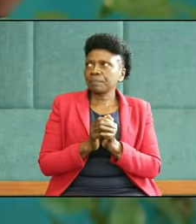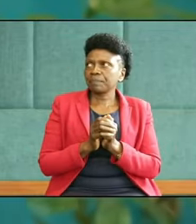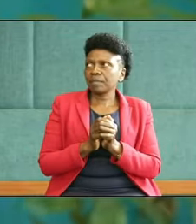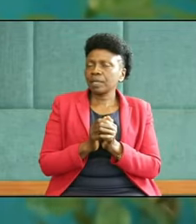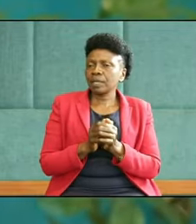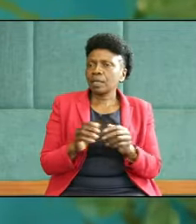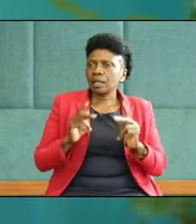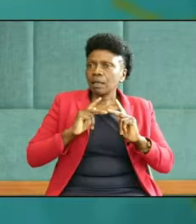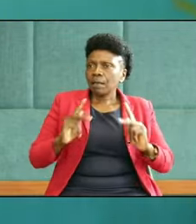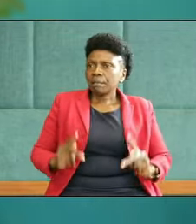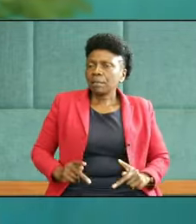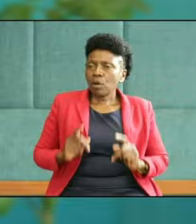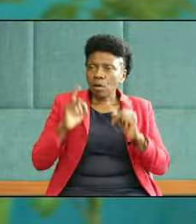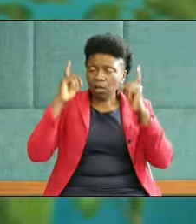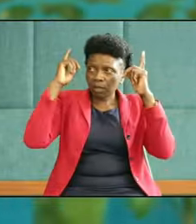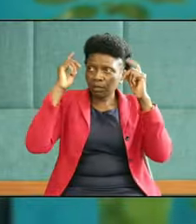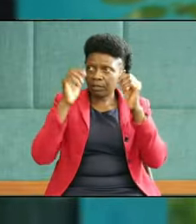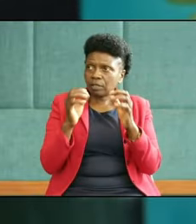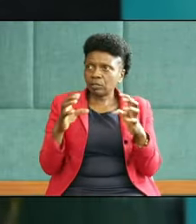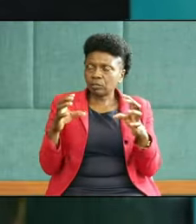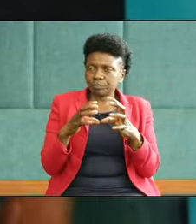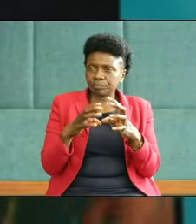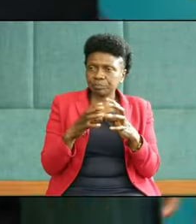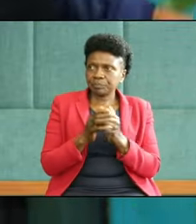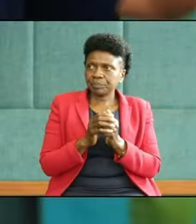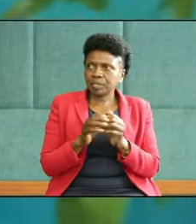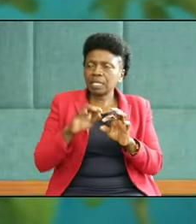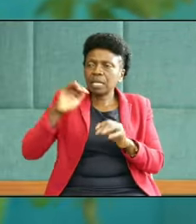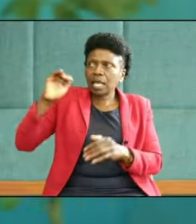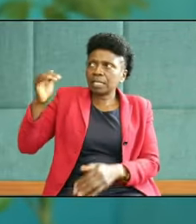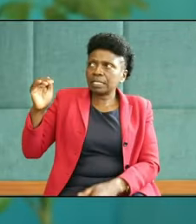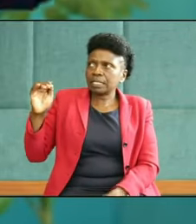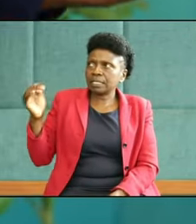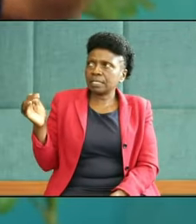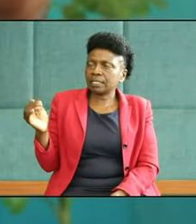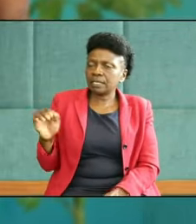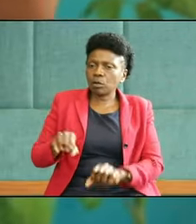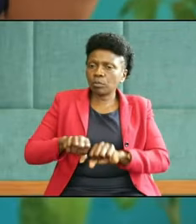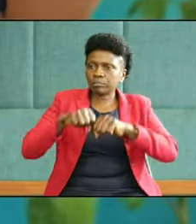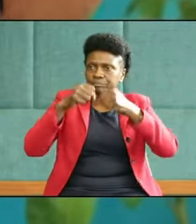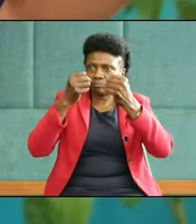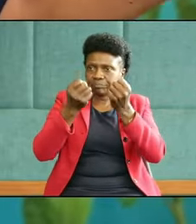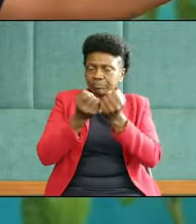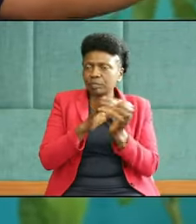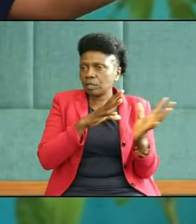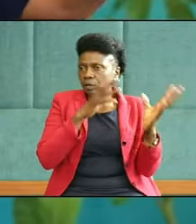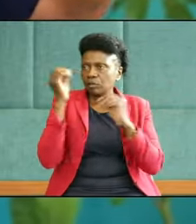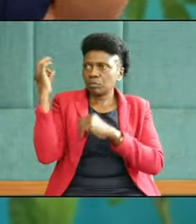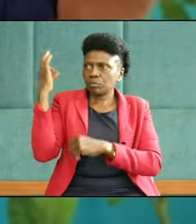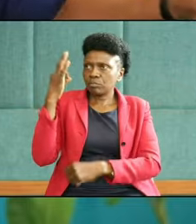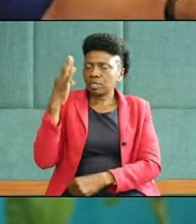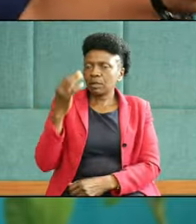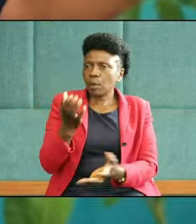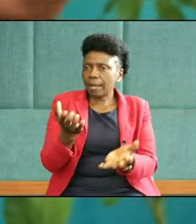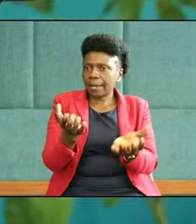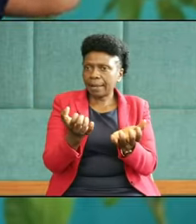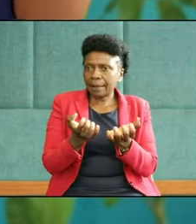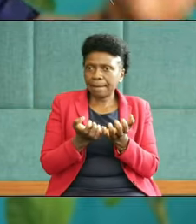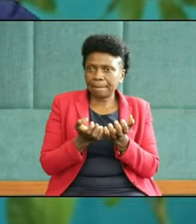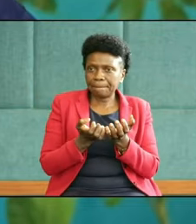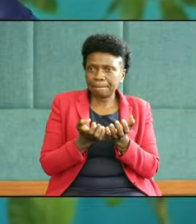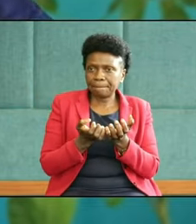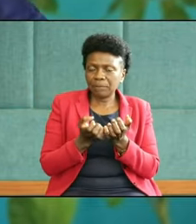gather. Satanic agents are going to gather. In the city or in the community, we are going to preach. We need